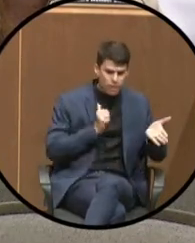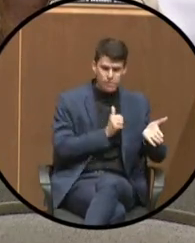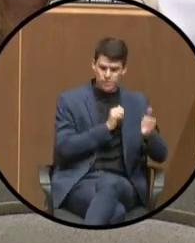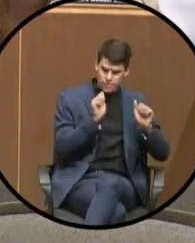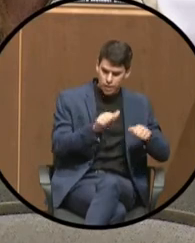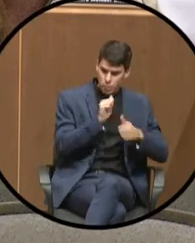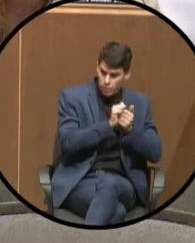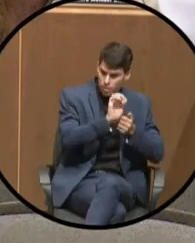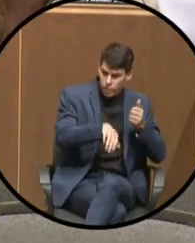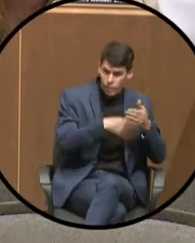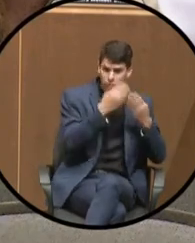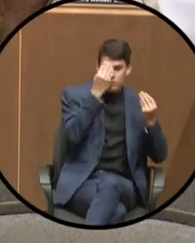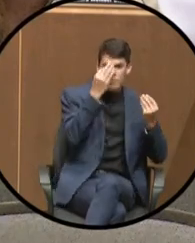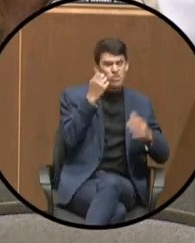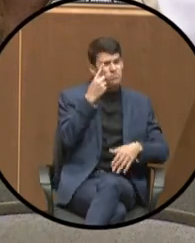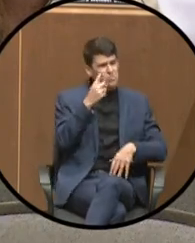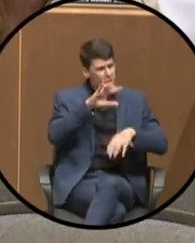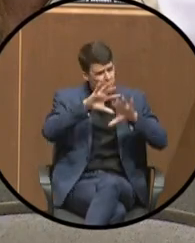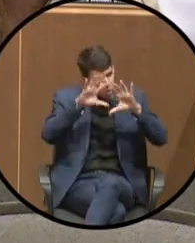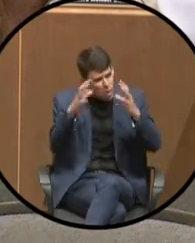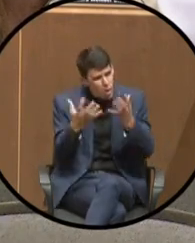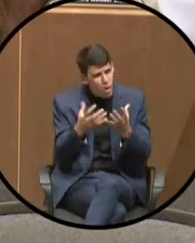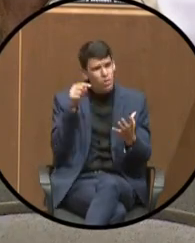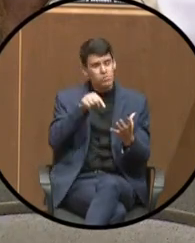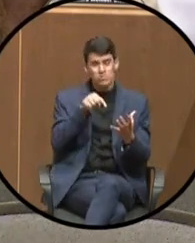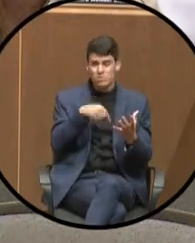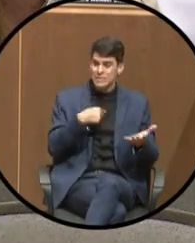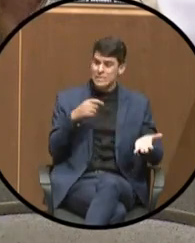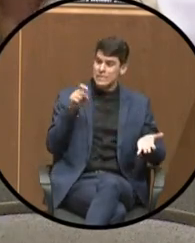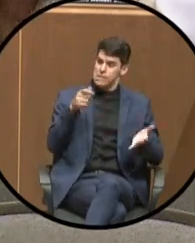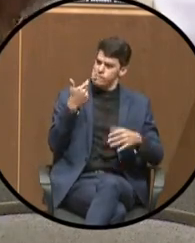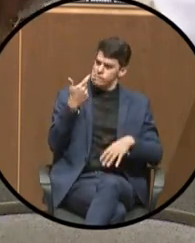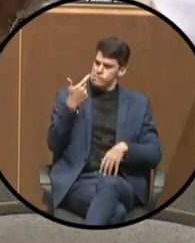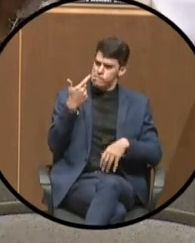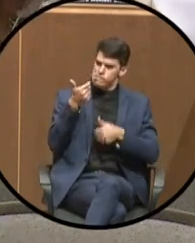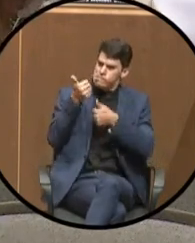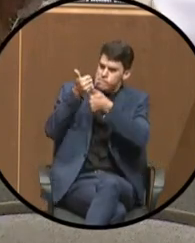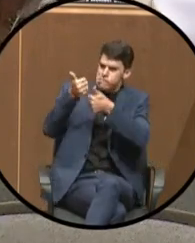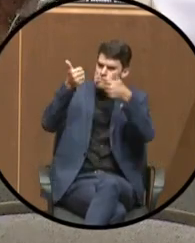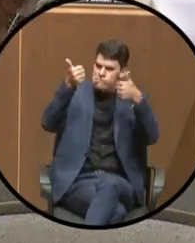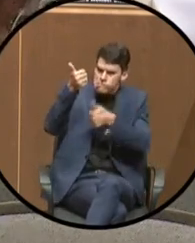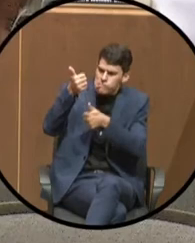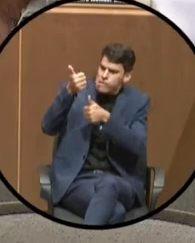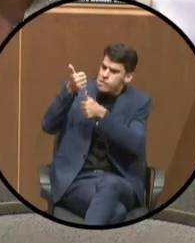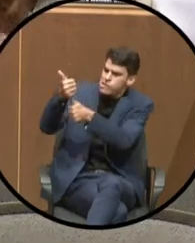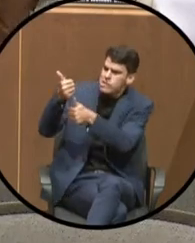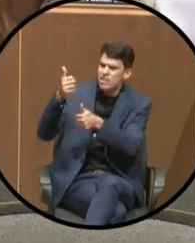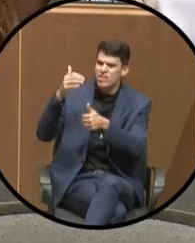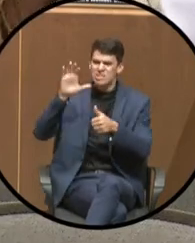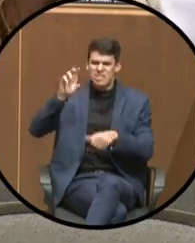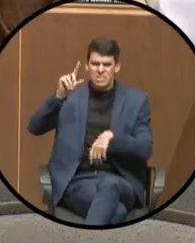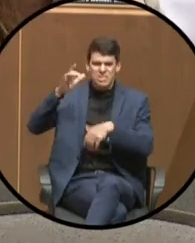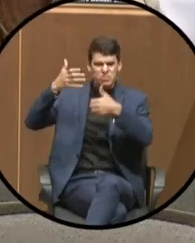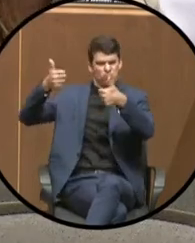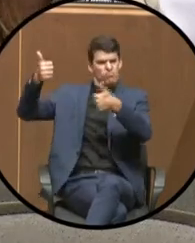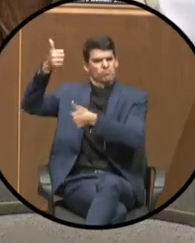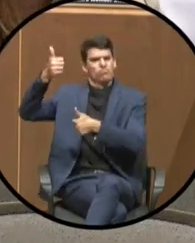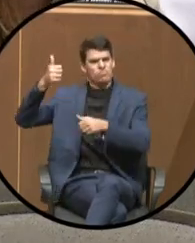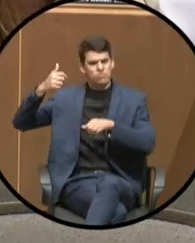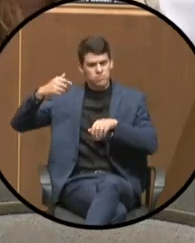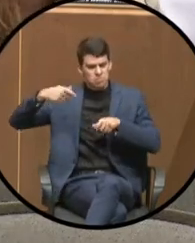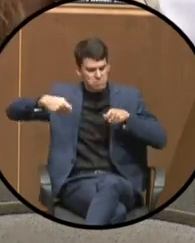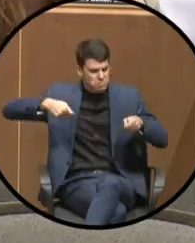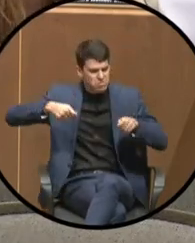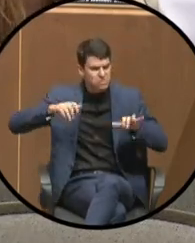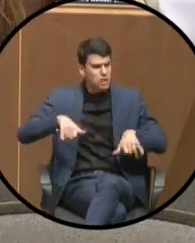information. The entire human population has never needed to be under the thumb of an alarmist extremist and overreach. The last public